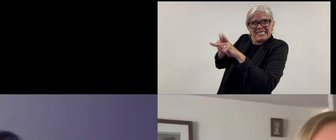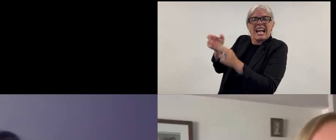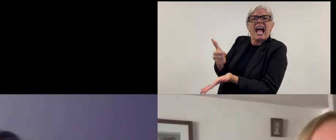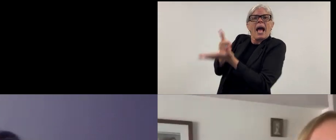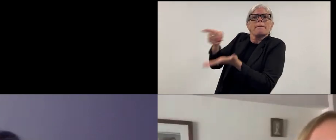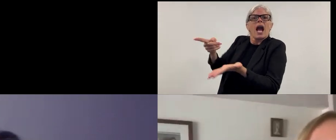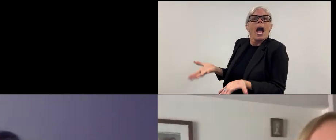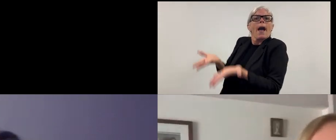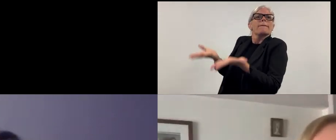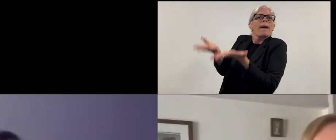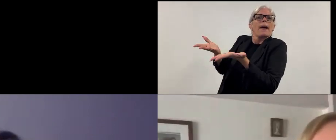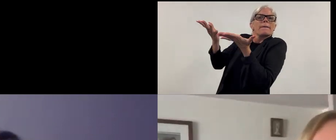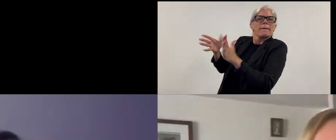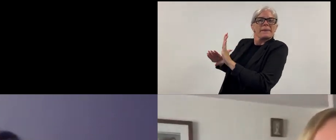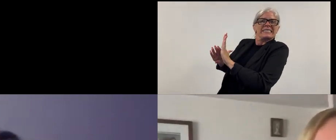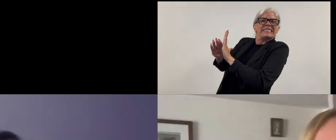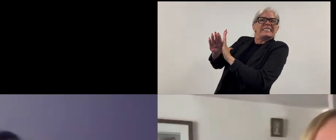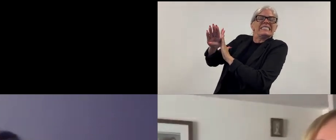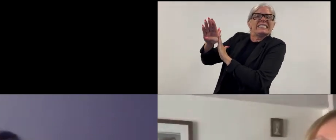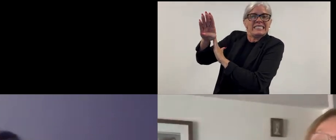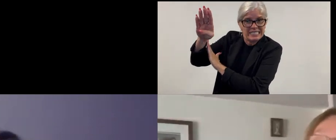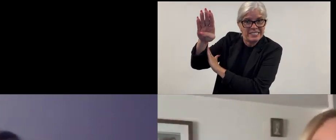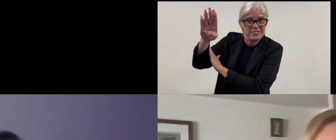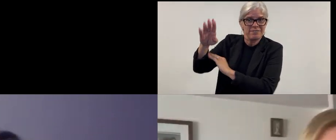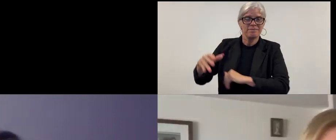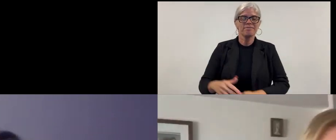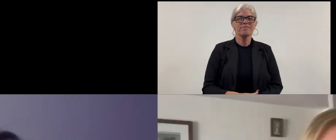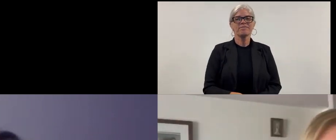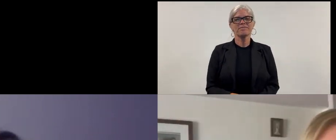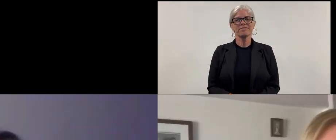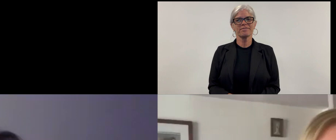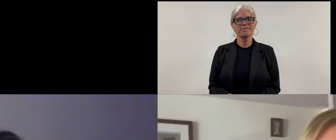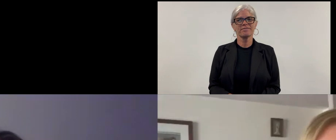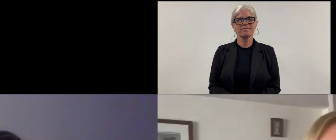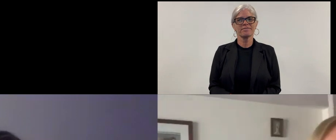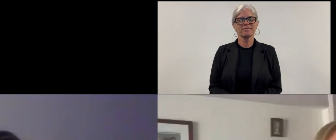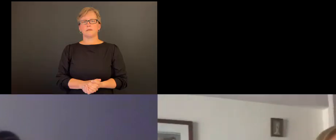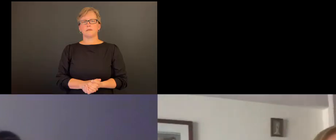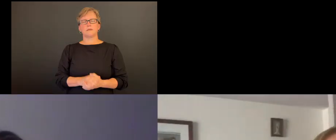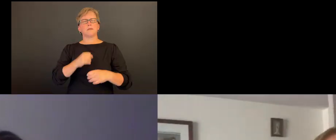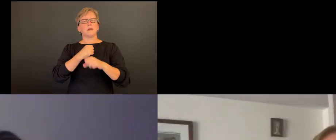Activity is helping upregulate most of that.